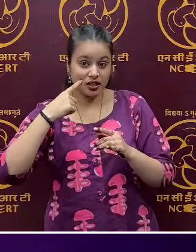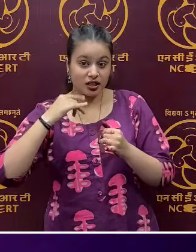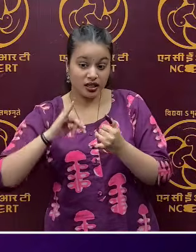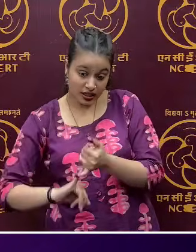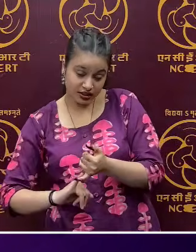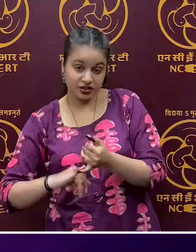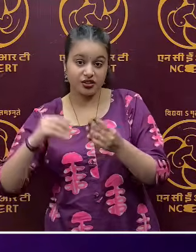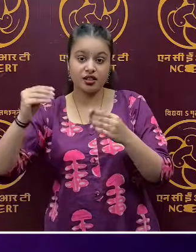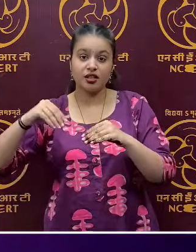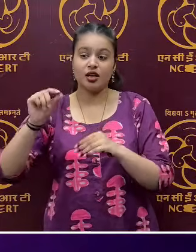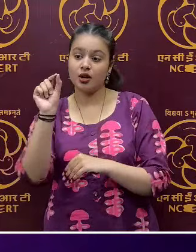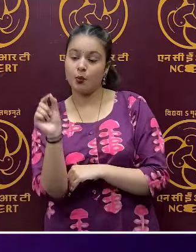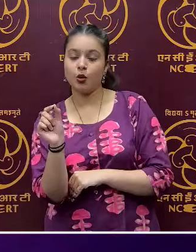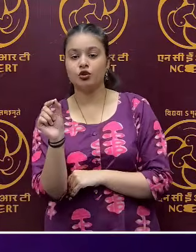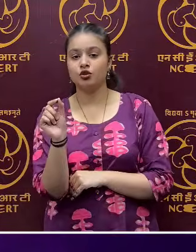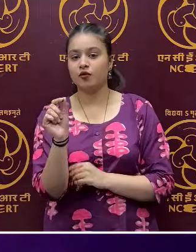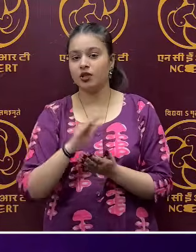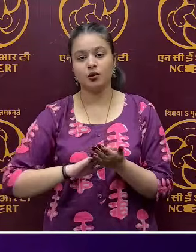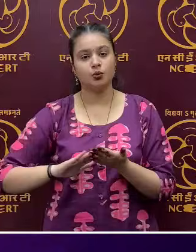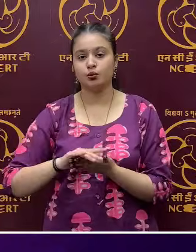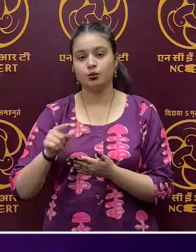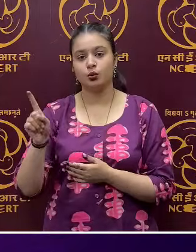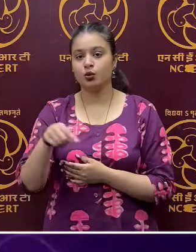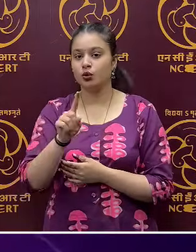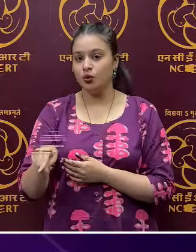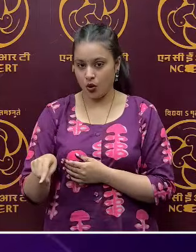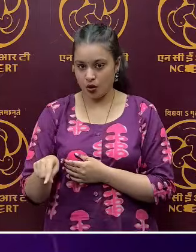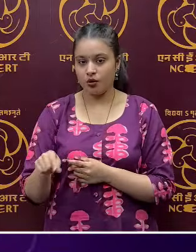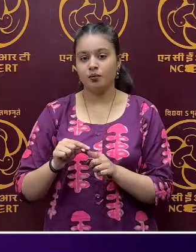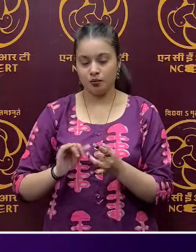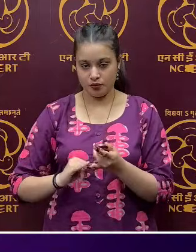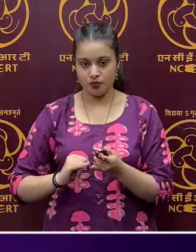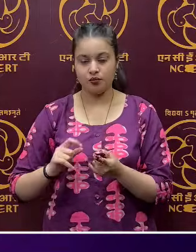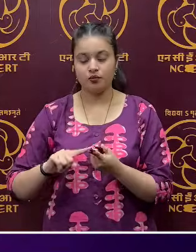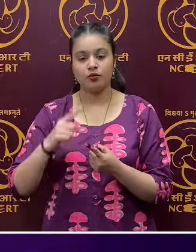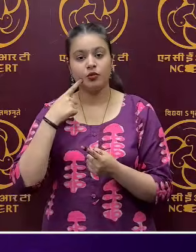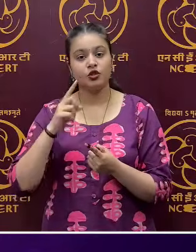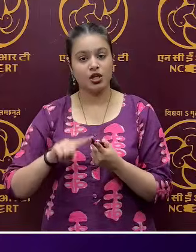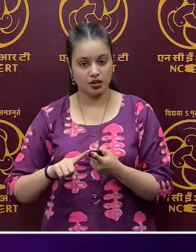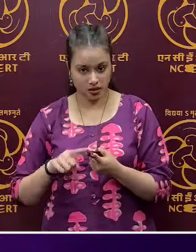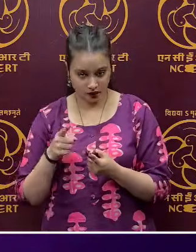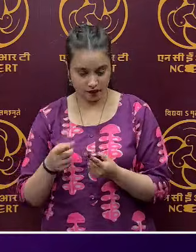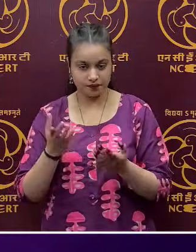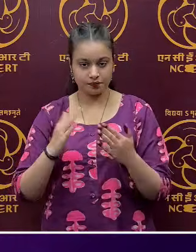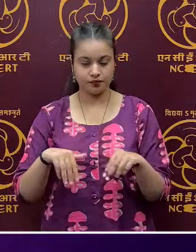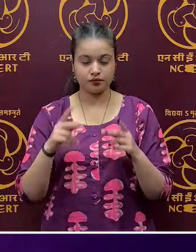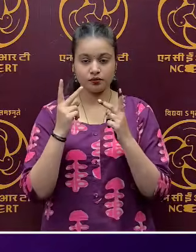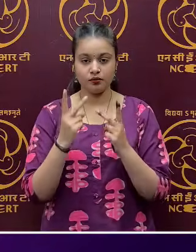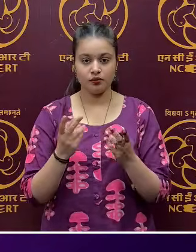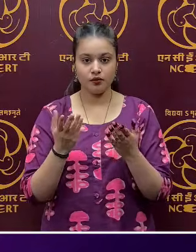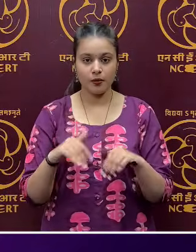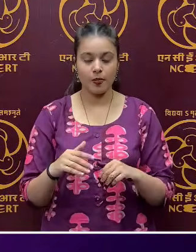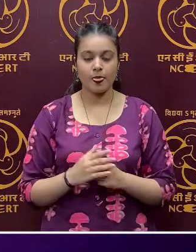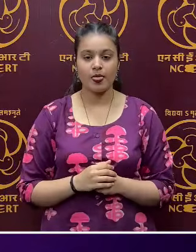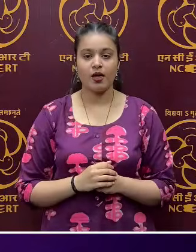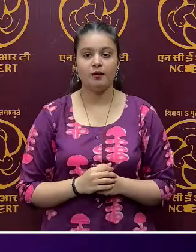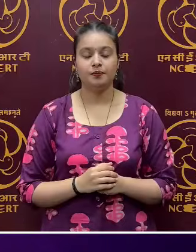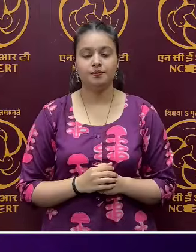without the apostrophe. That's the possessive. Okay. Now let us look at the